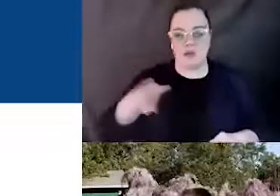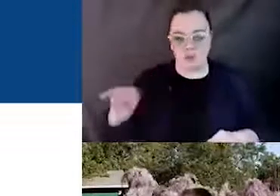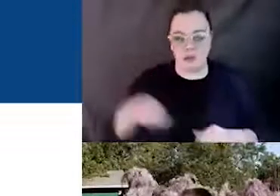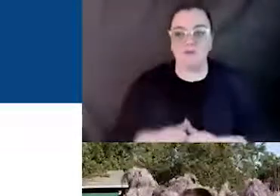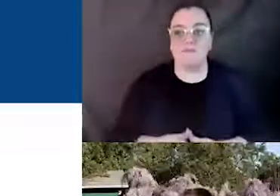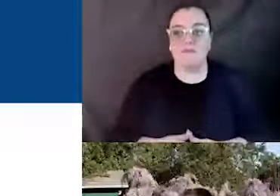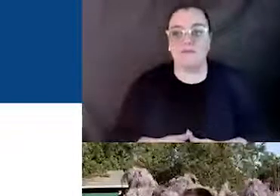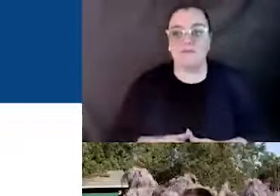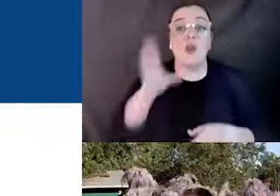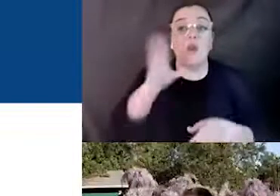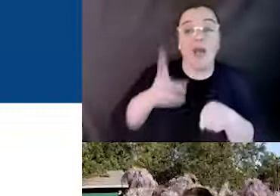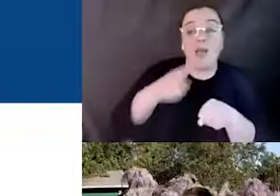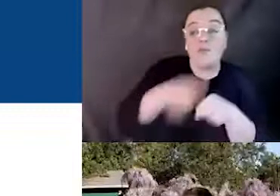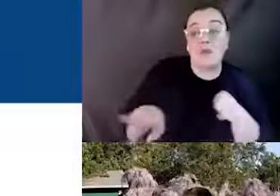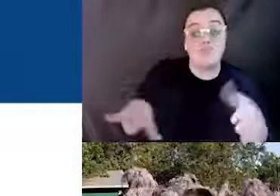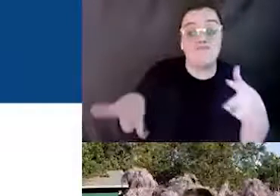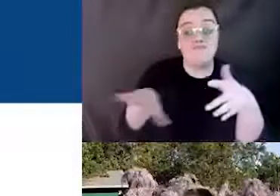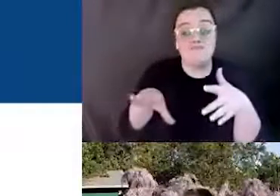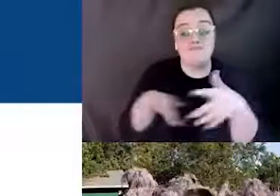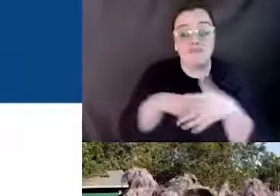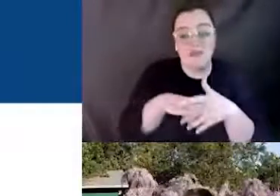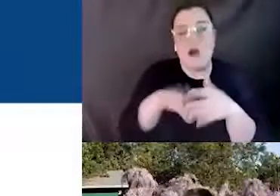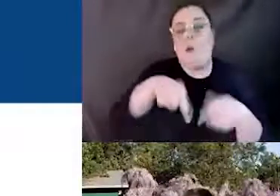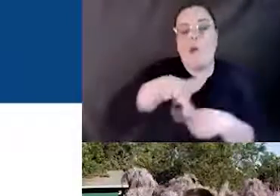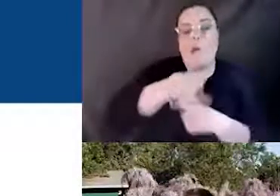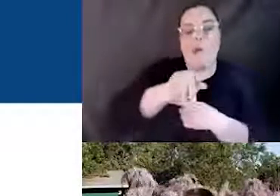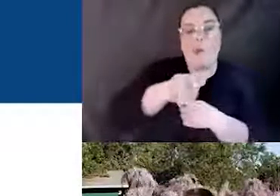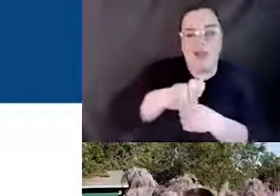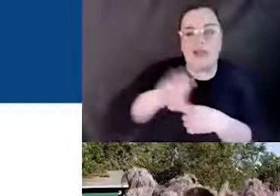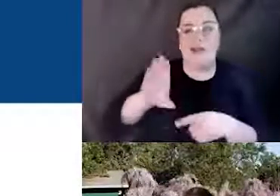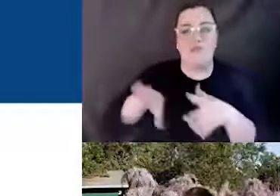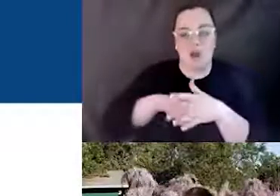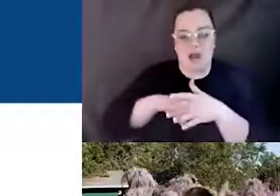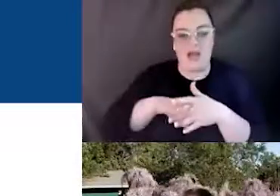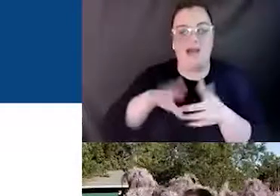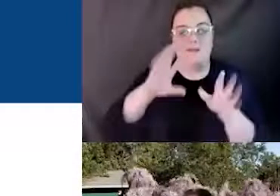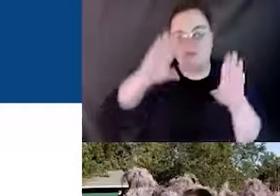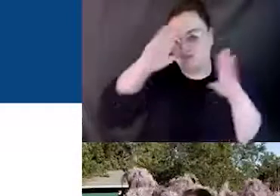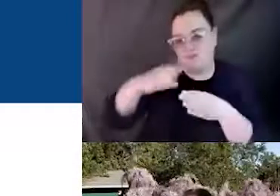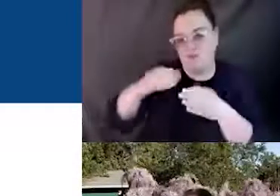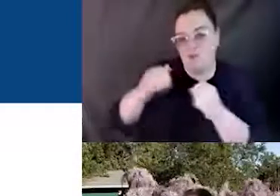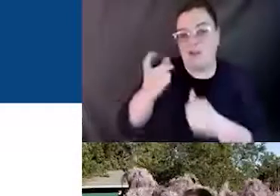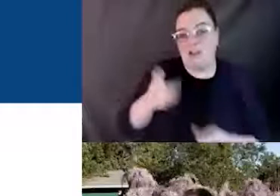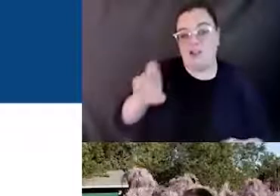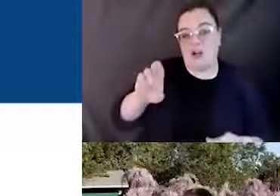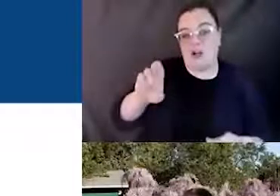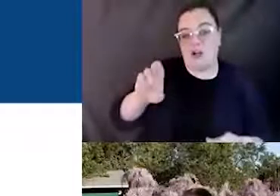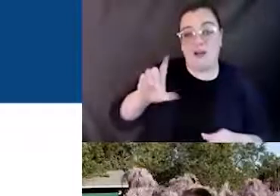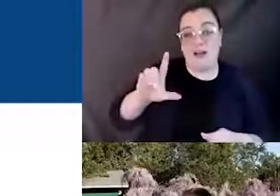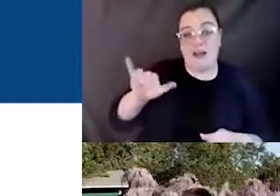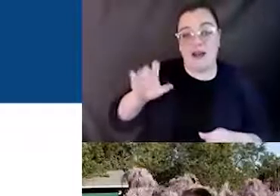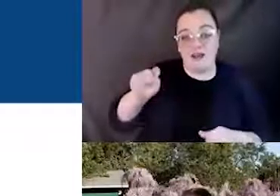Break, Bay Area Seismic Activity, and that will be with Dr. Austin Elliott. And we'll talk about